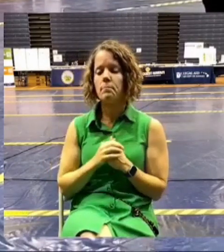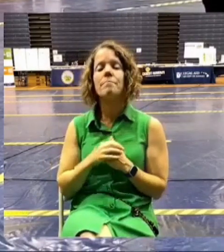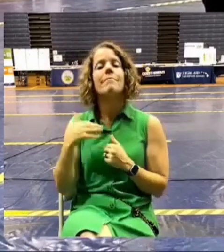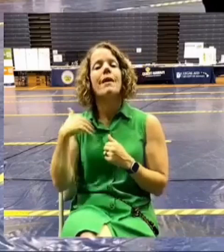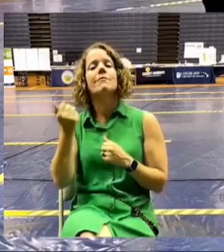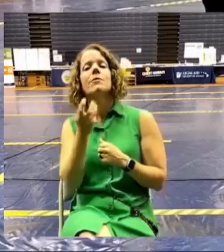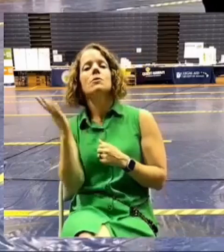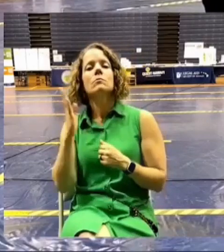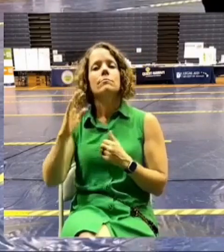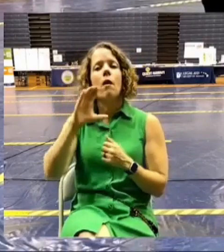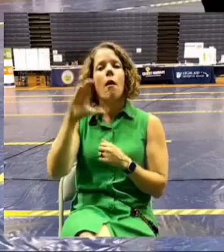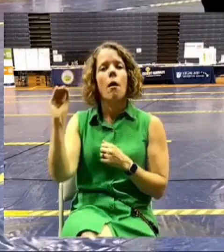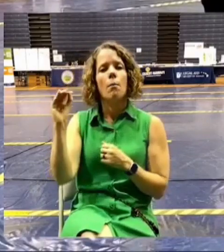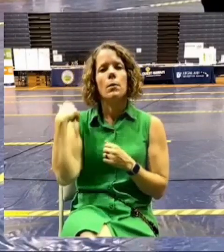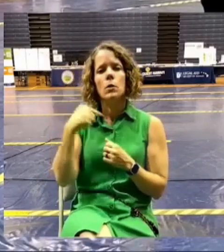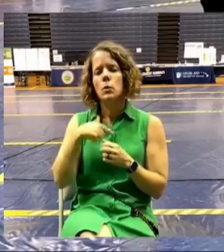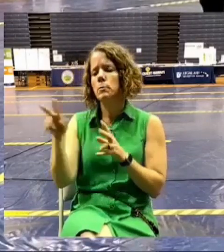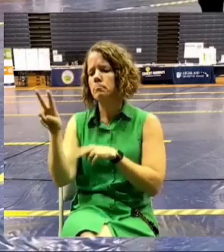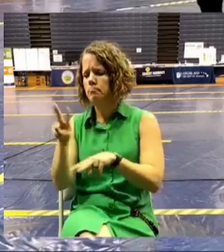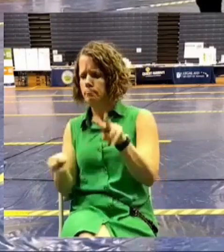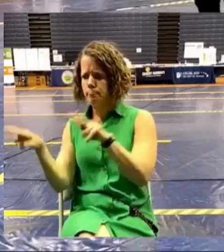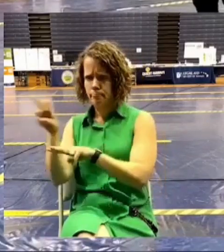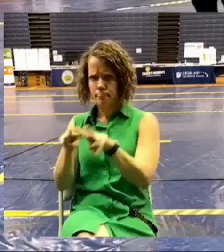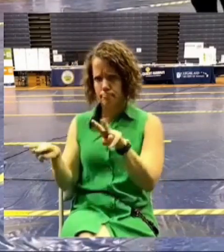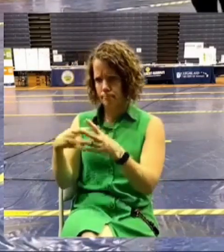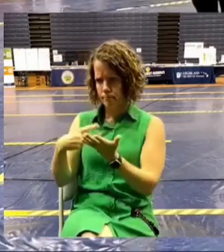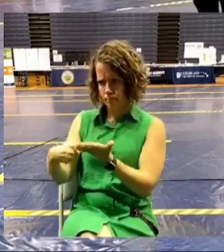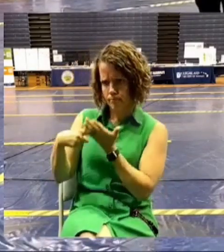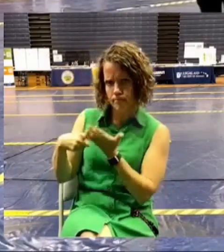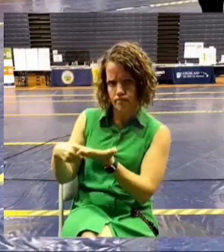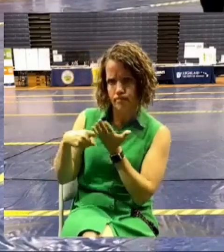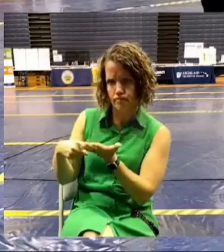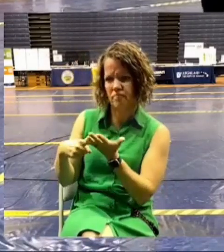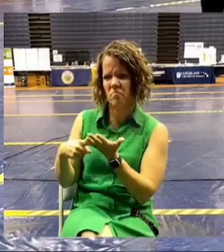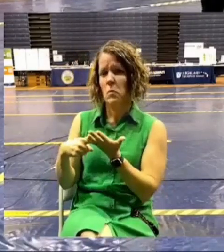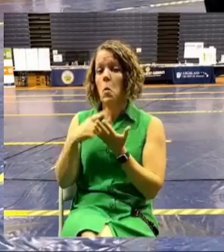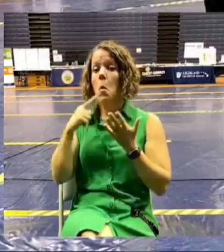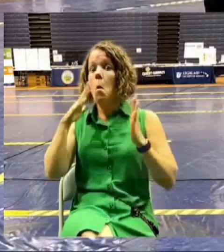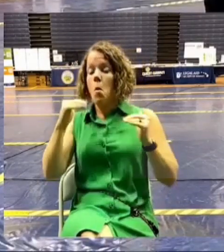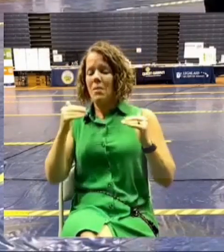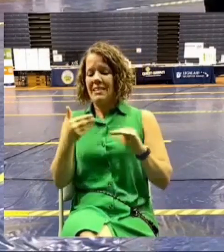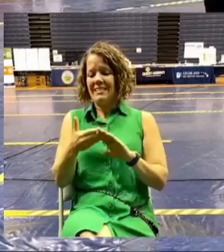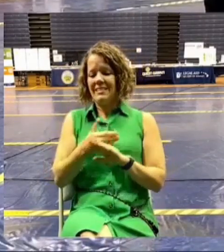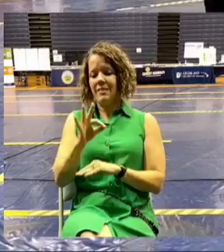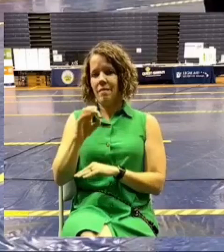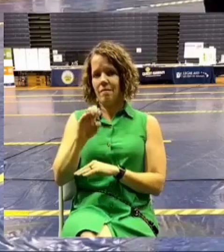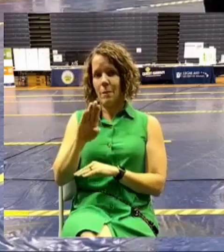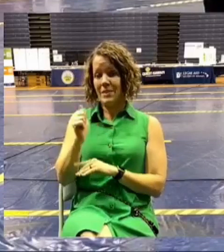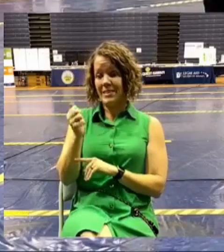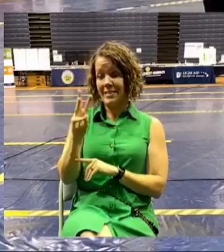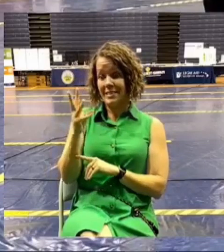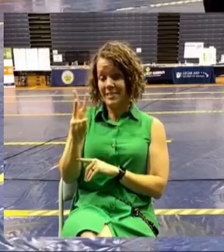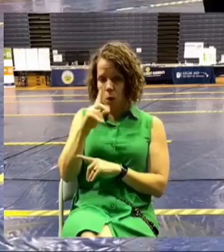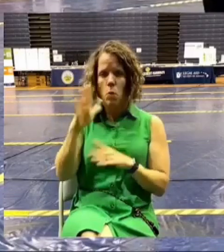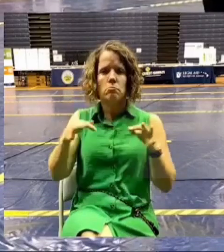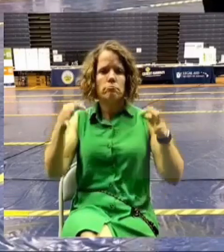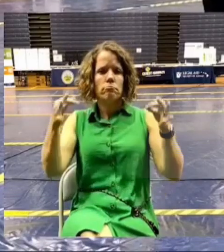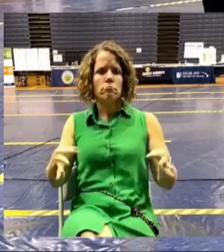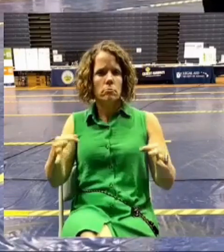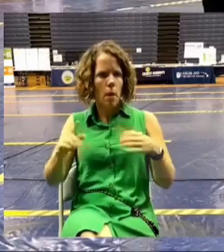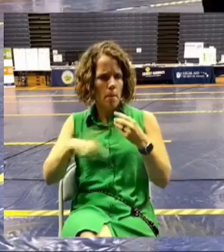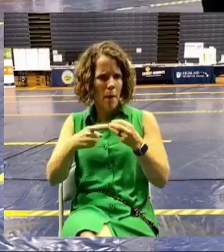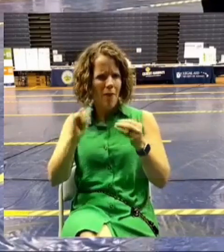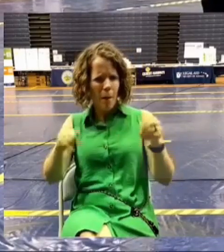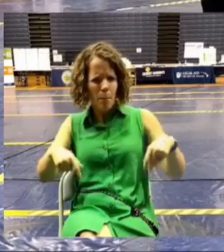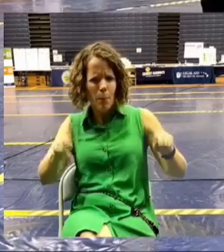moment. We hope to make a selection by February 16th to help us with the expedited permitting process. There's likely,